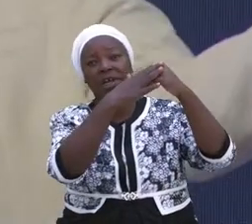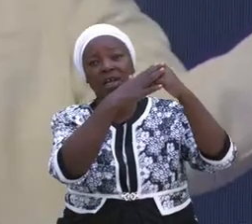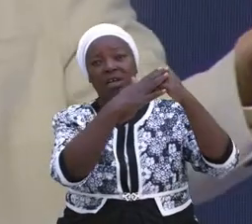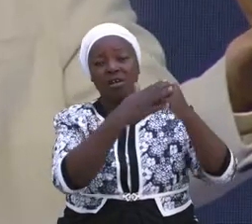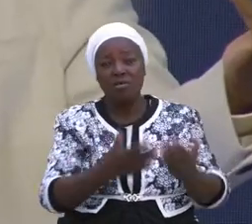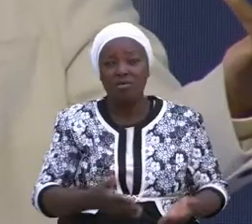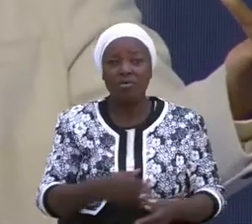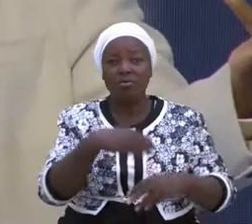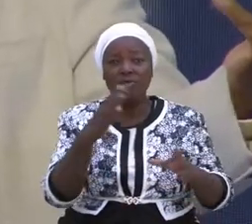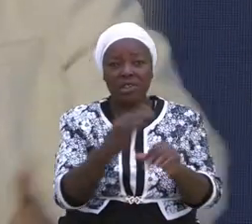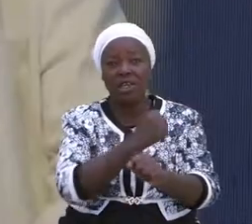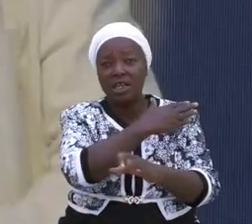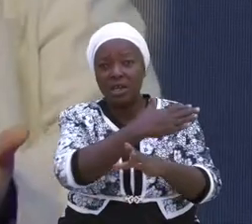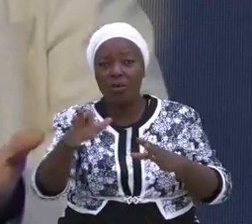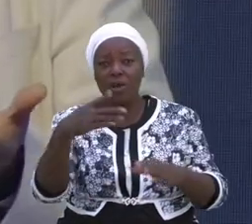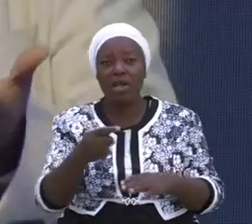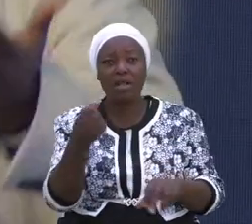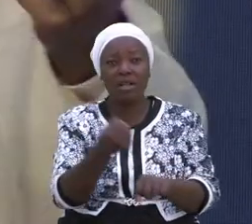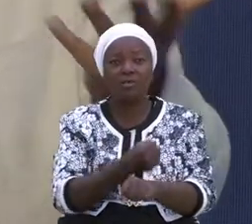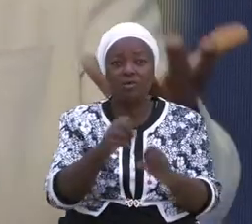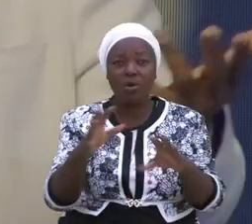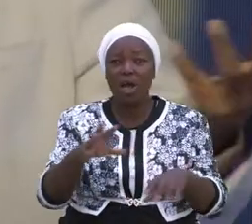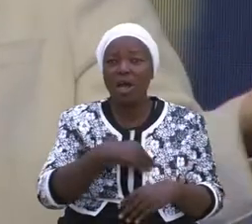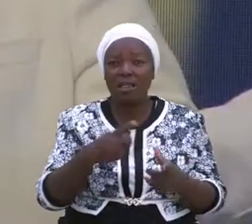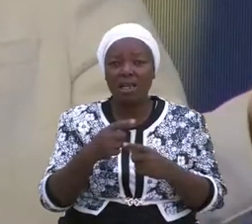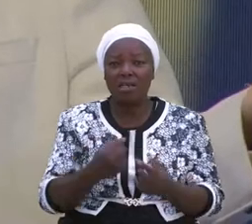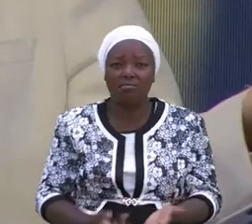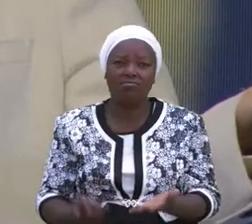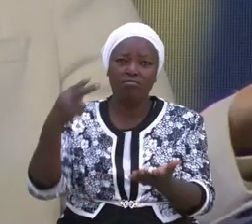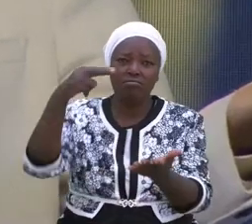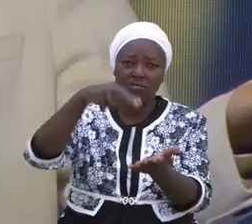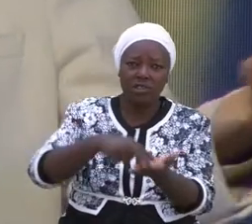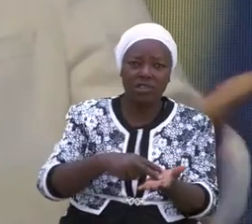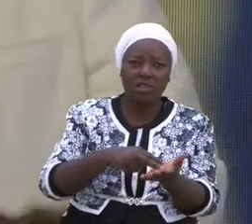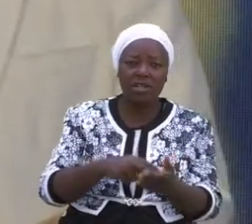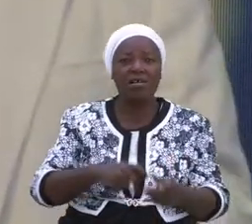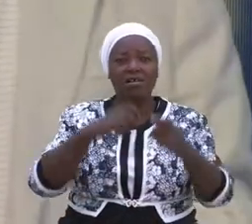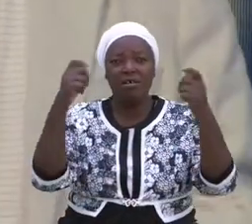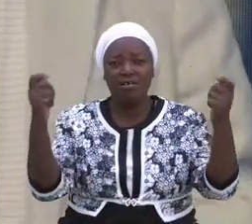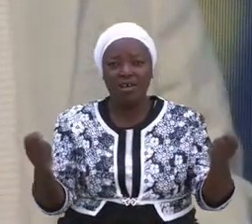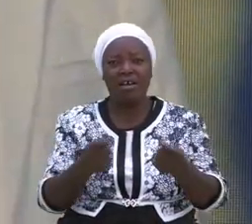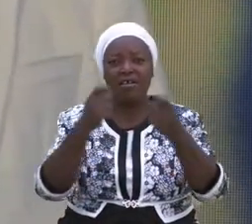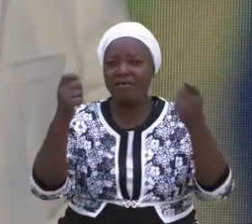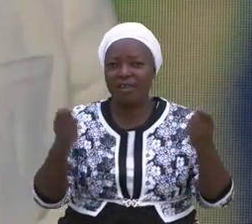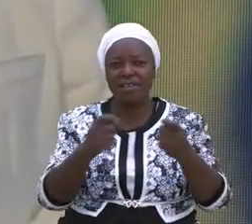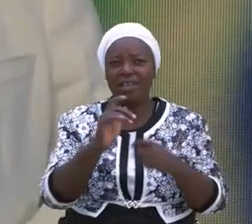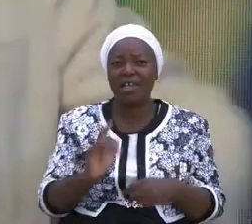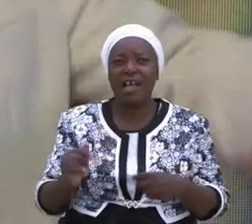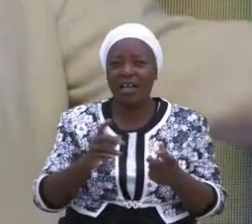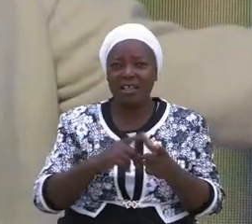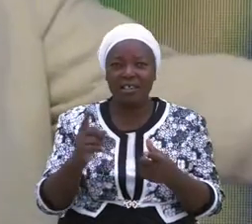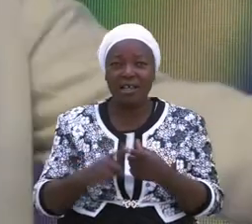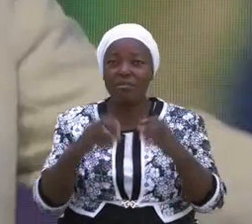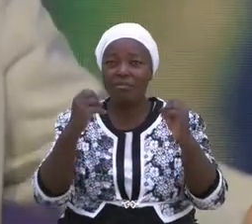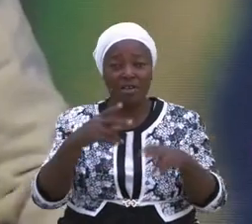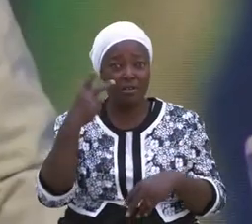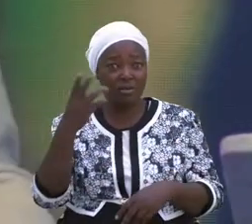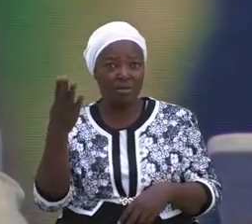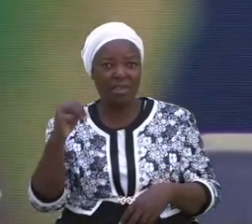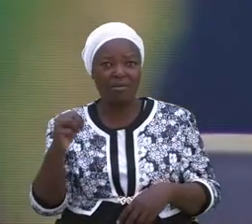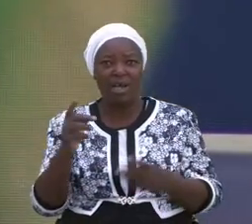rolled away the stone, and he rose up triumphantly. And Mary saw him, And the